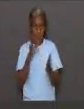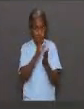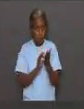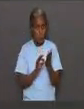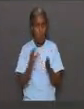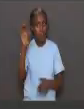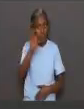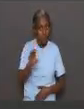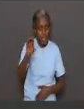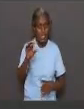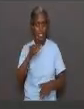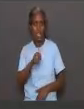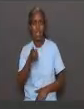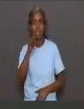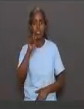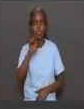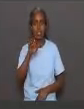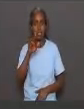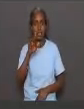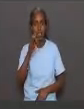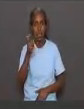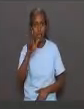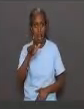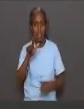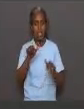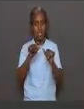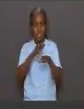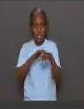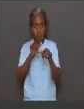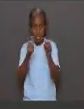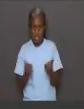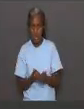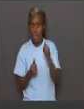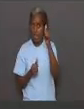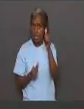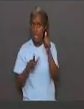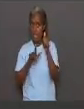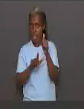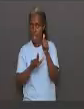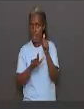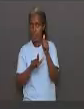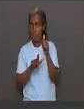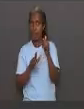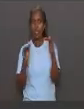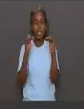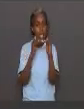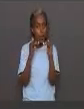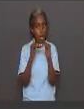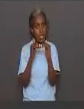formula for finding lateral surface area is A sub